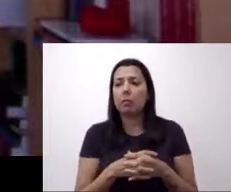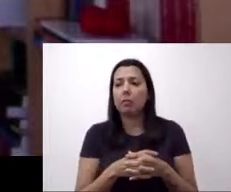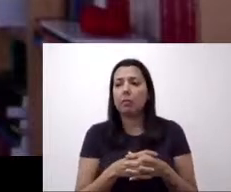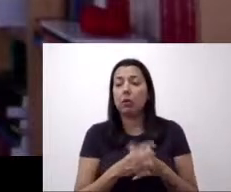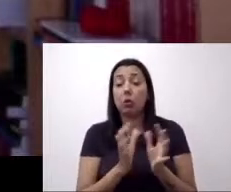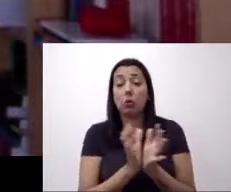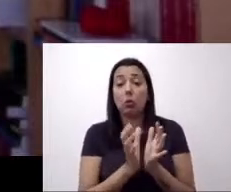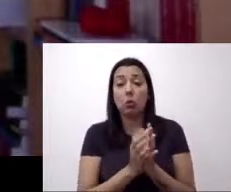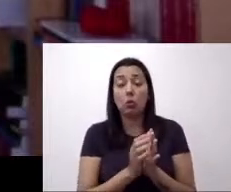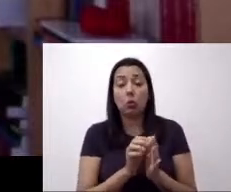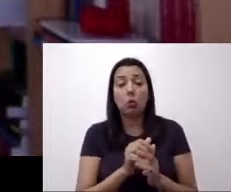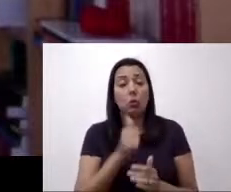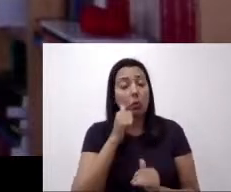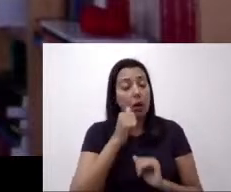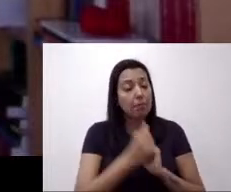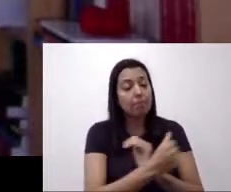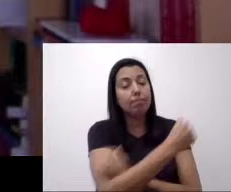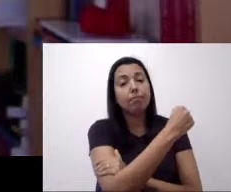and anti-feminist